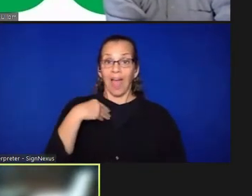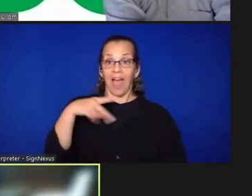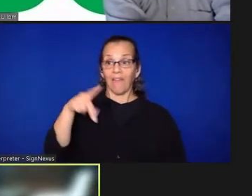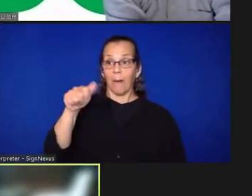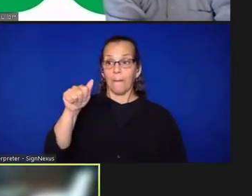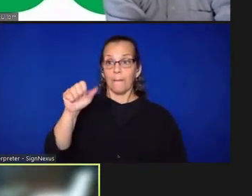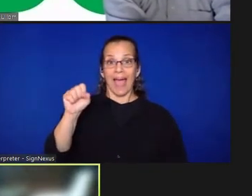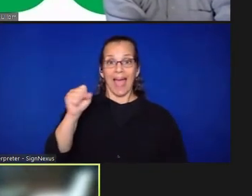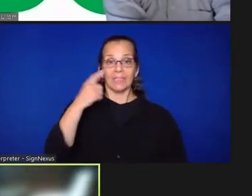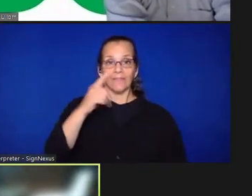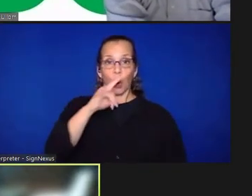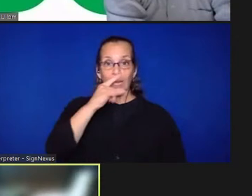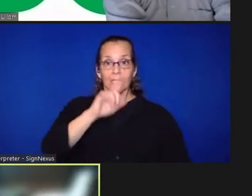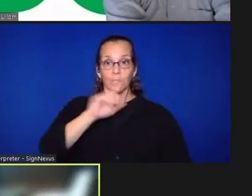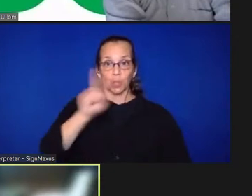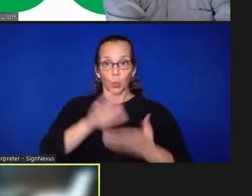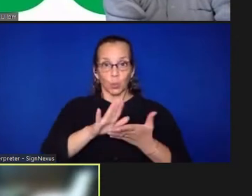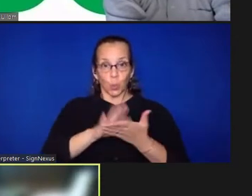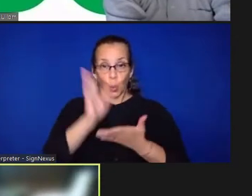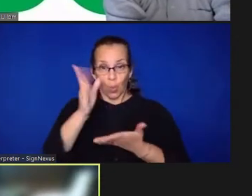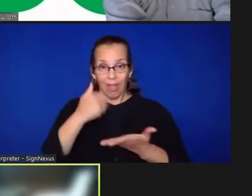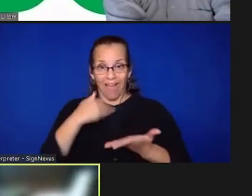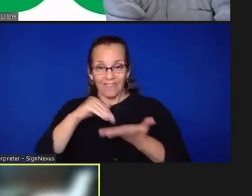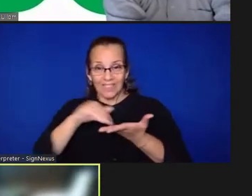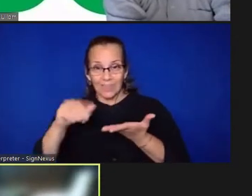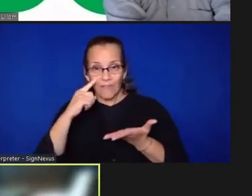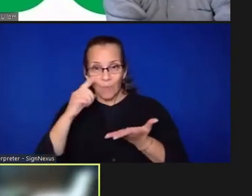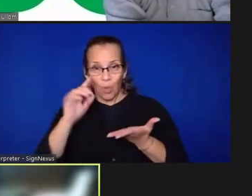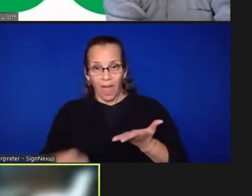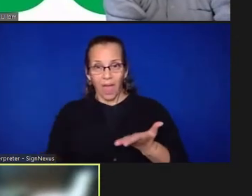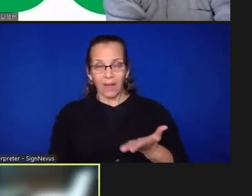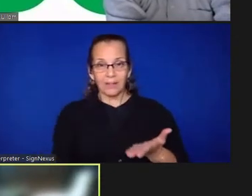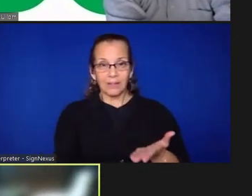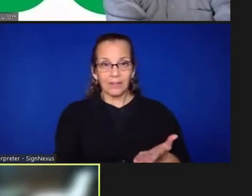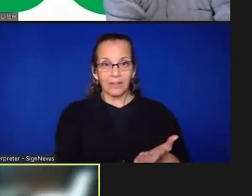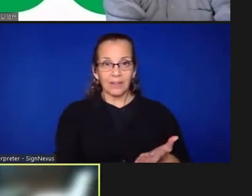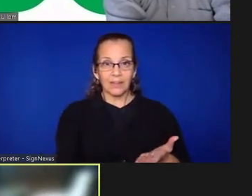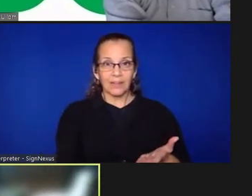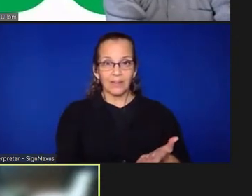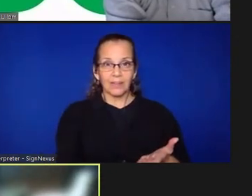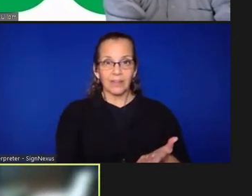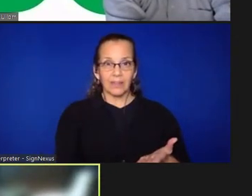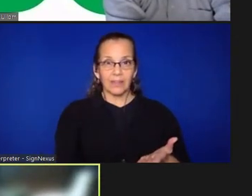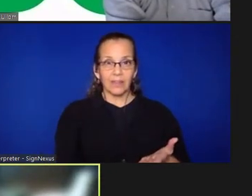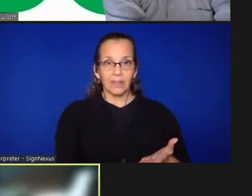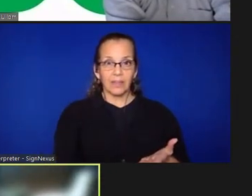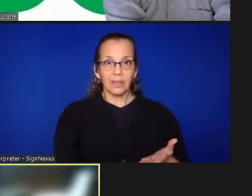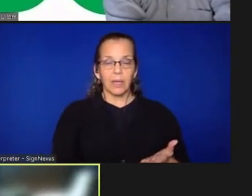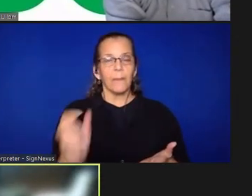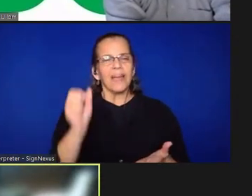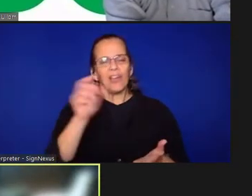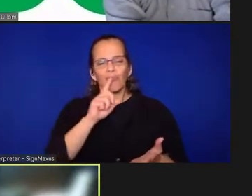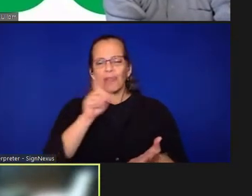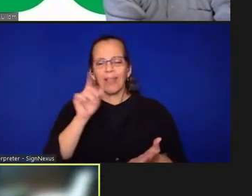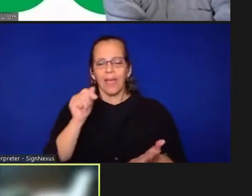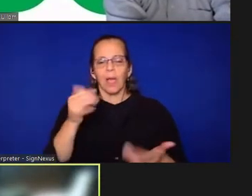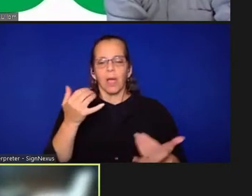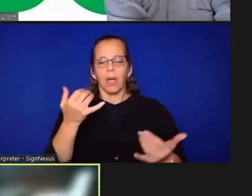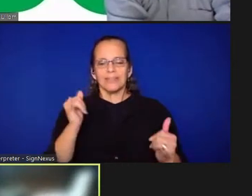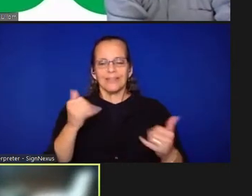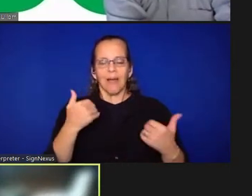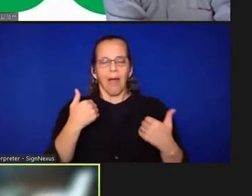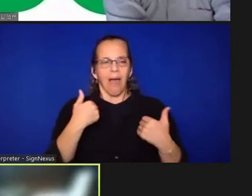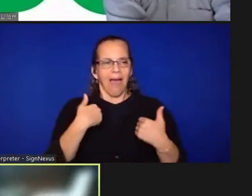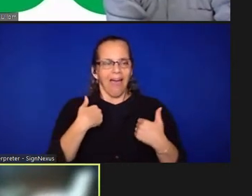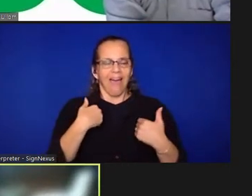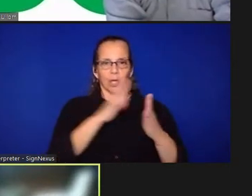that now and when you really think about it we already have congestion pricing I come from Staten Island there is no way